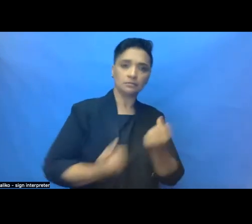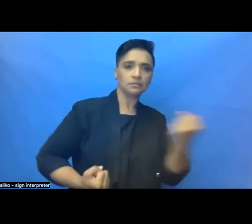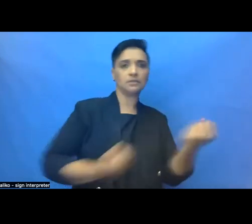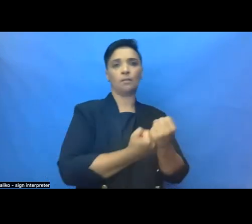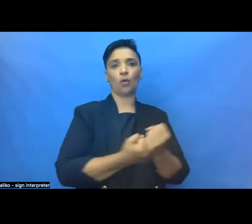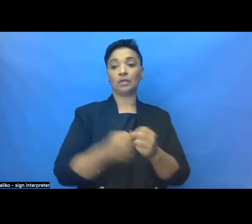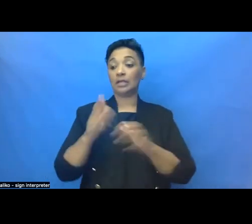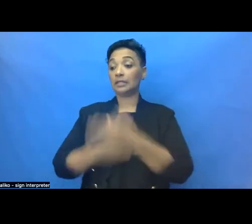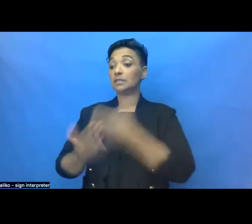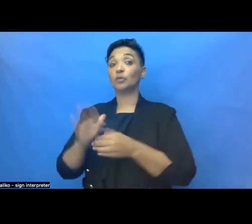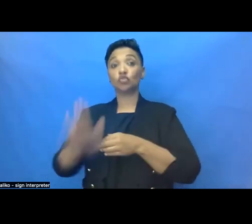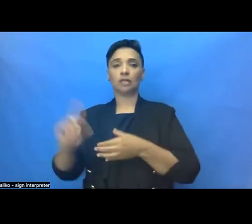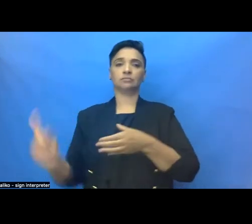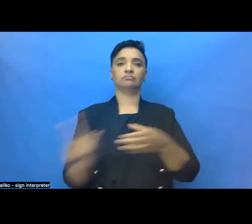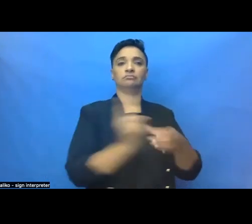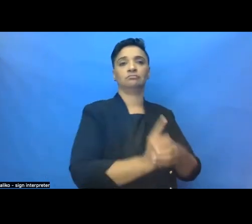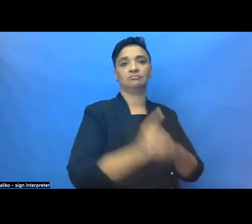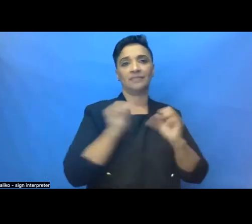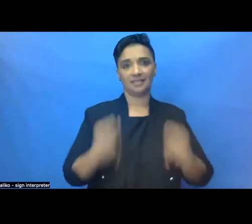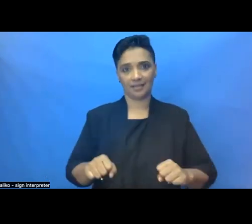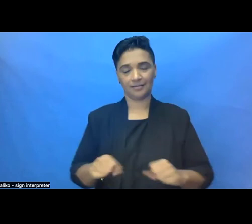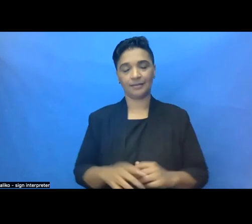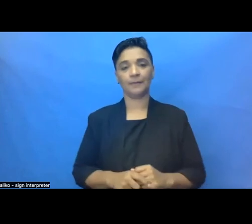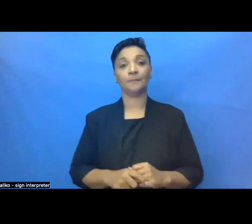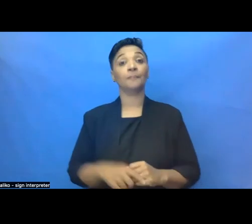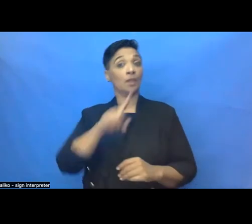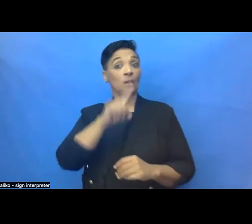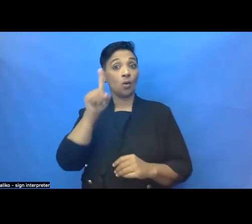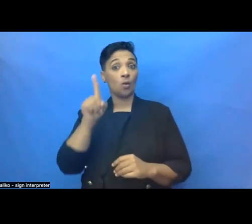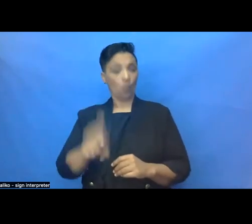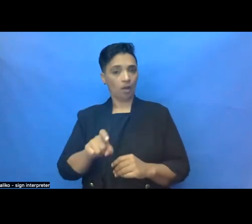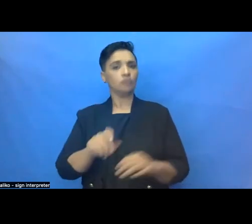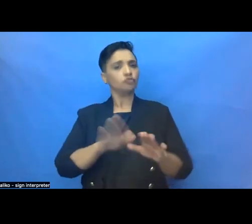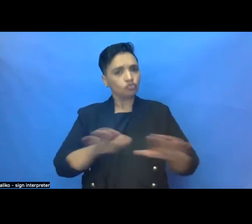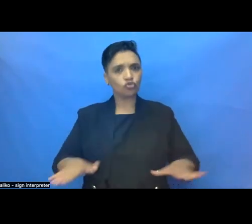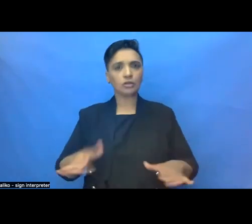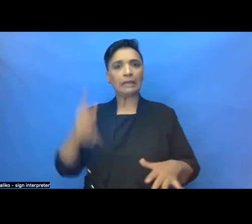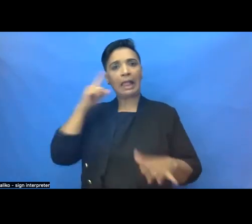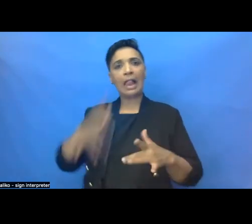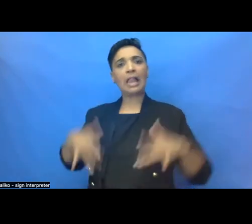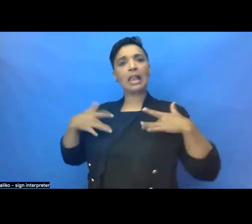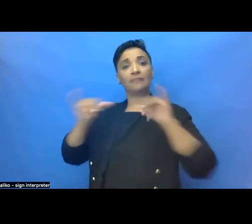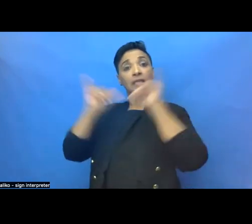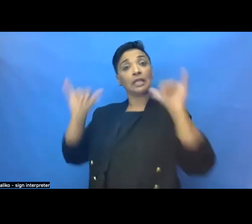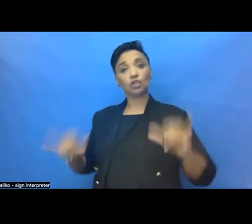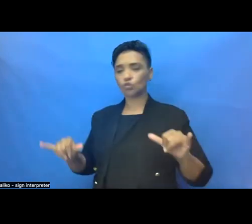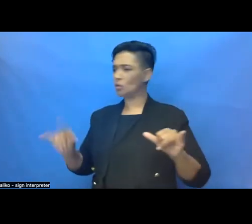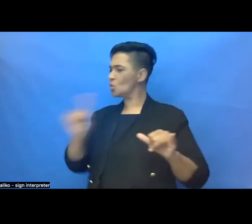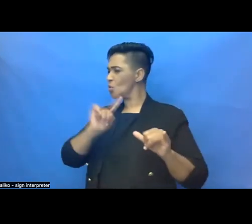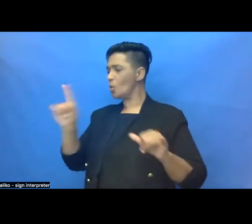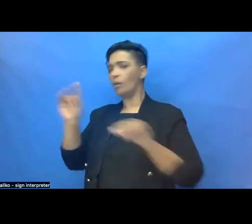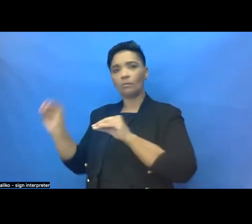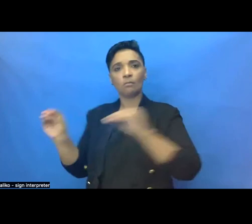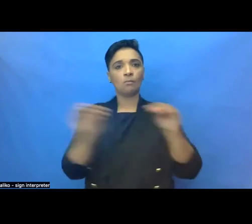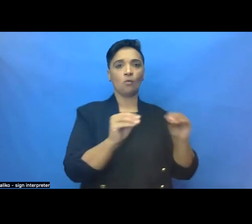to guarantee children with disabilities the right to grow up in a family environment and the right to family life. After